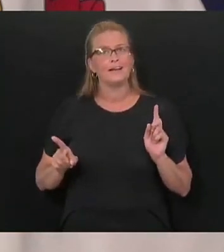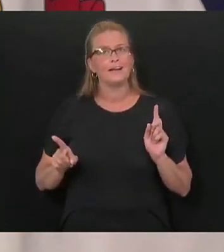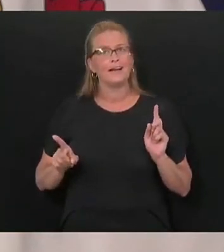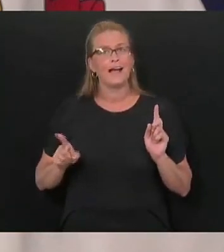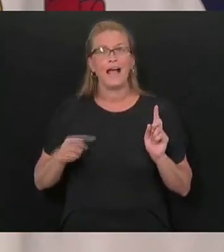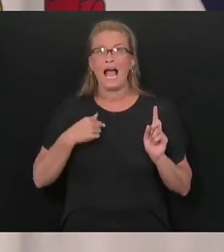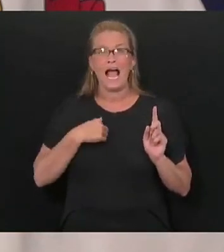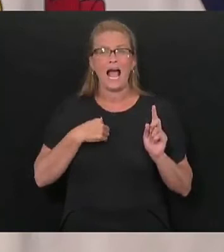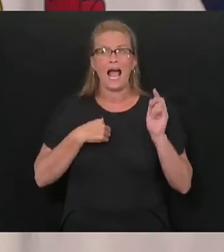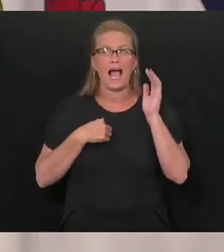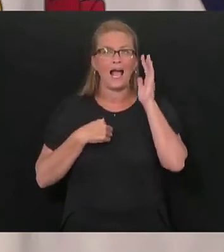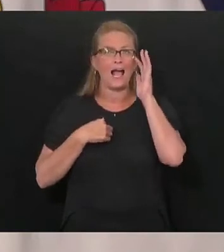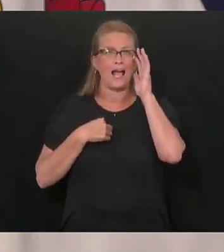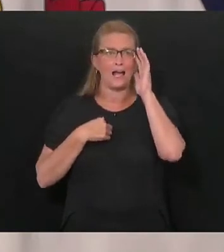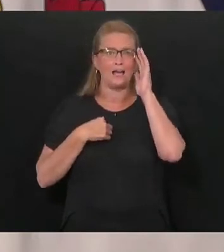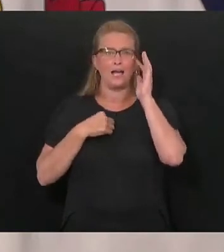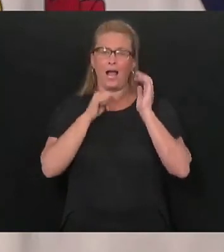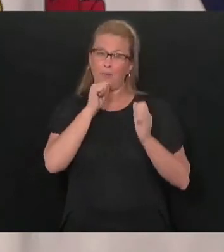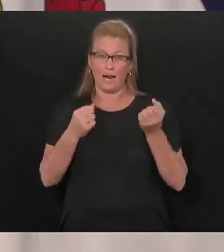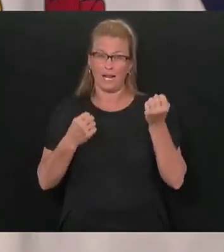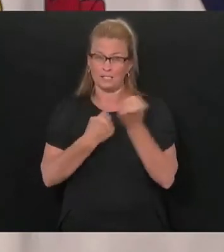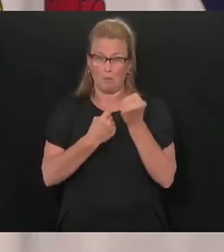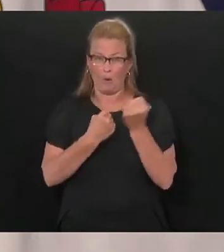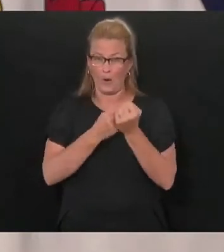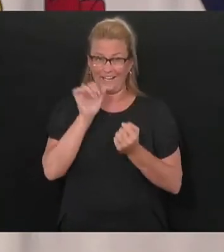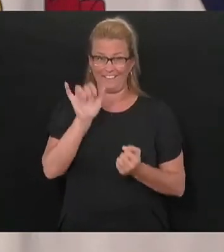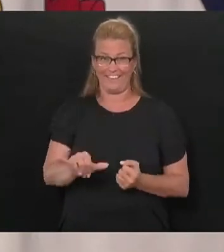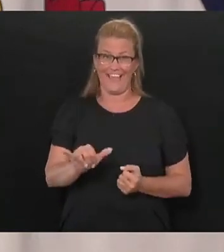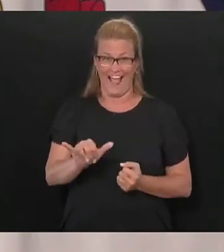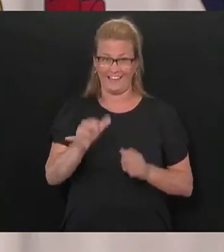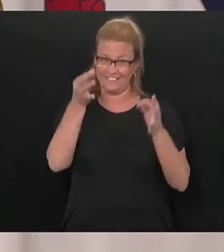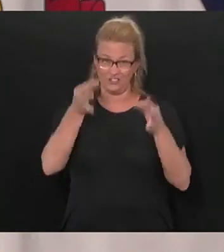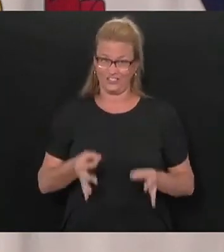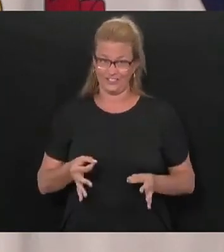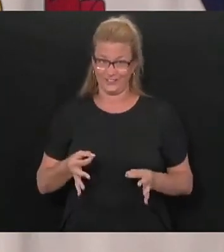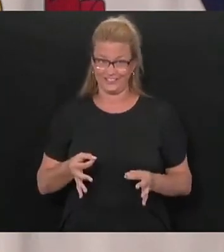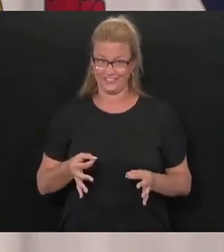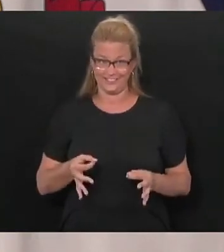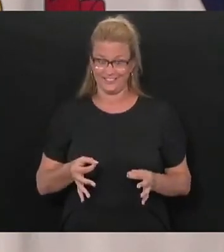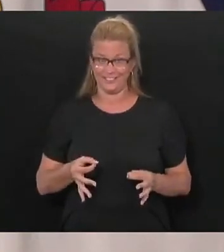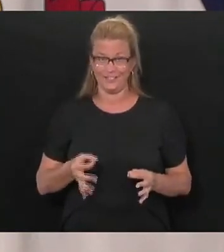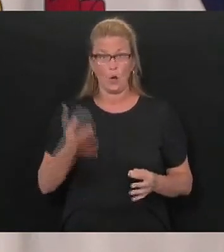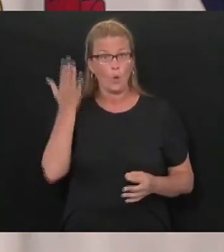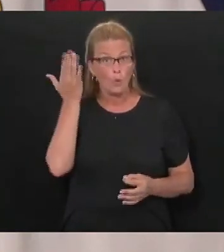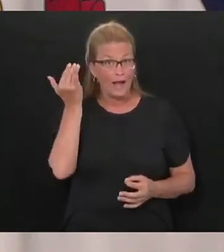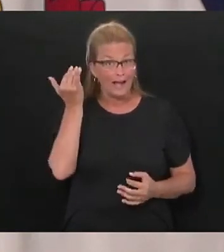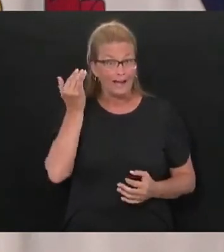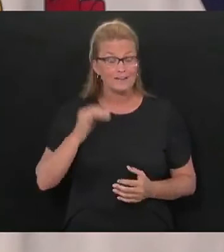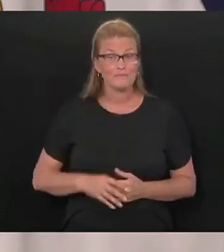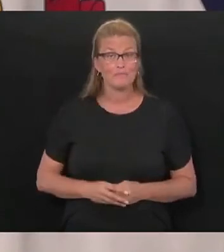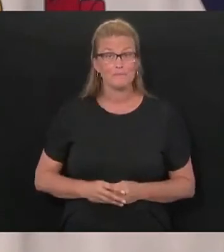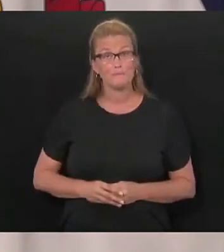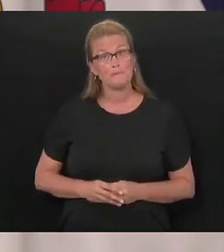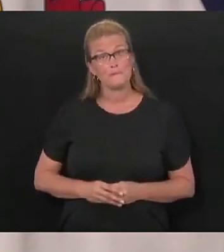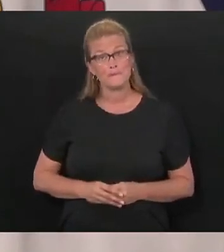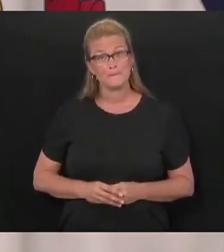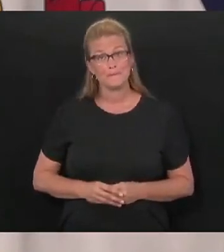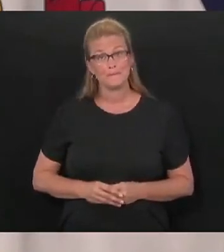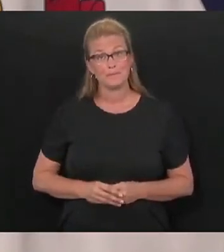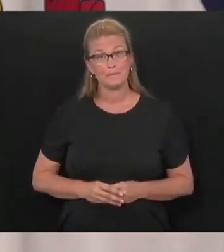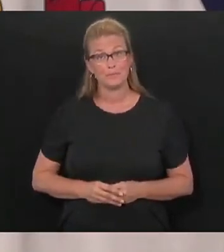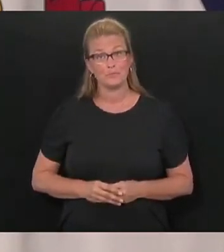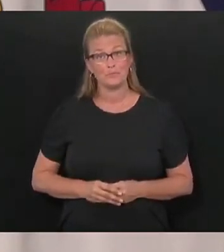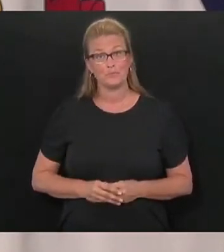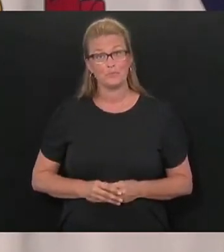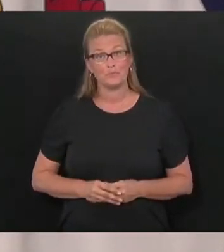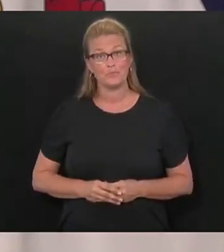I'm not supportive of that. And the reason I'm not supportive of that is just this, is